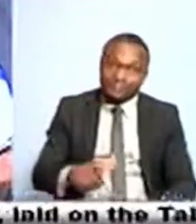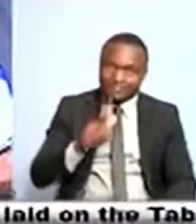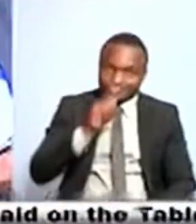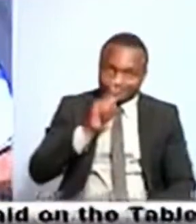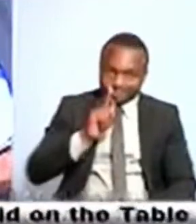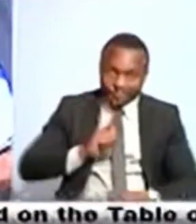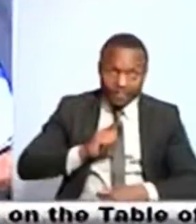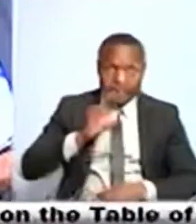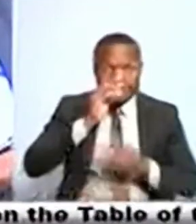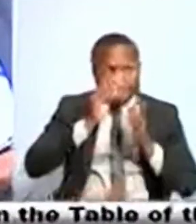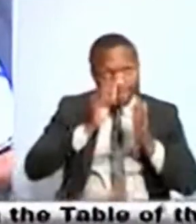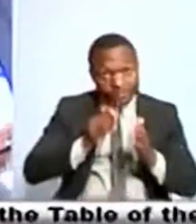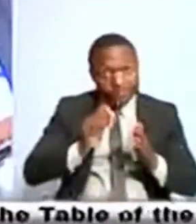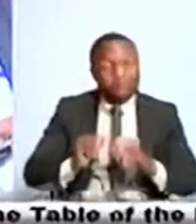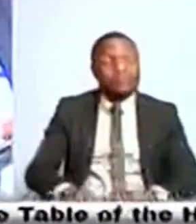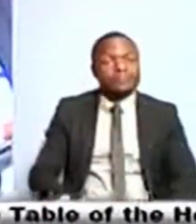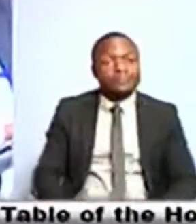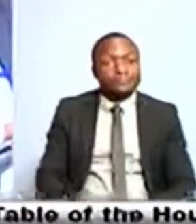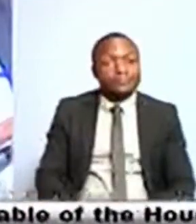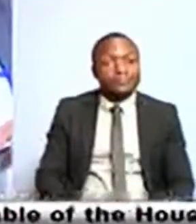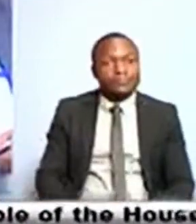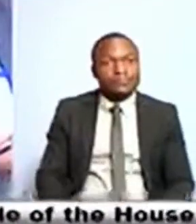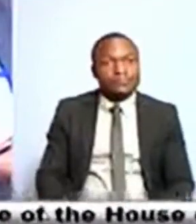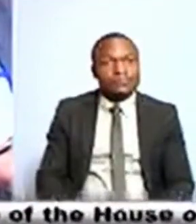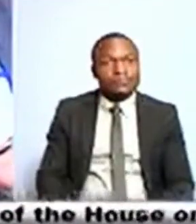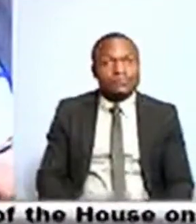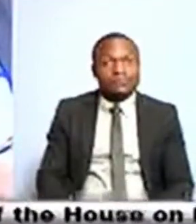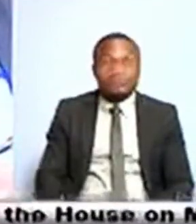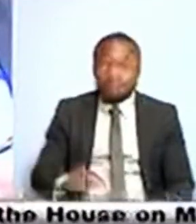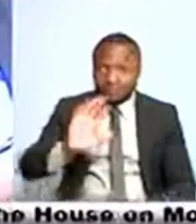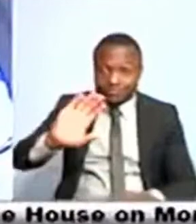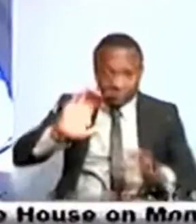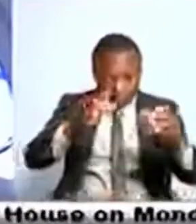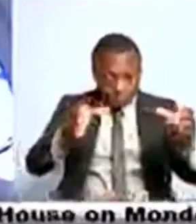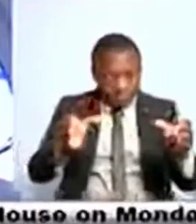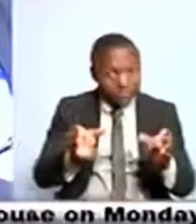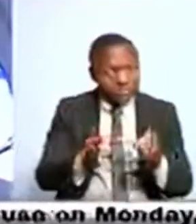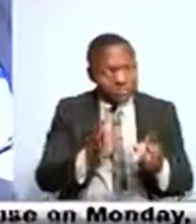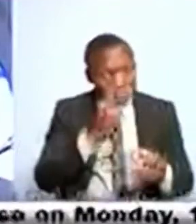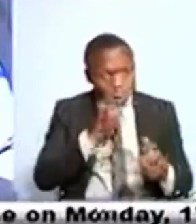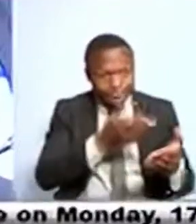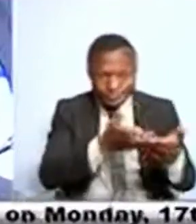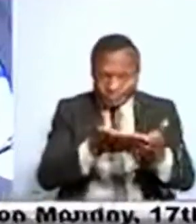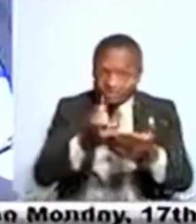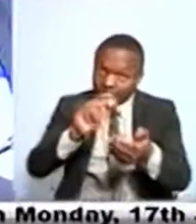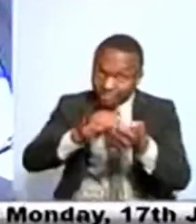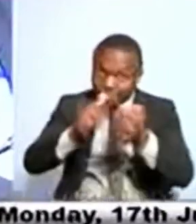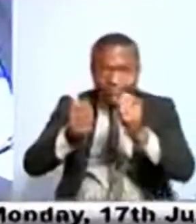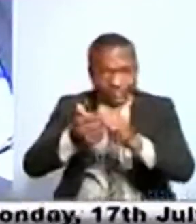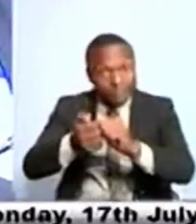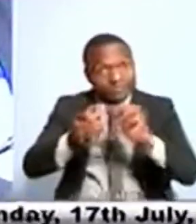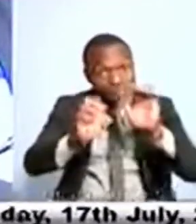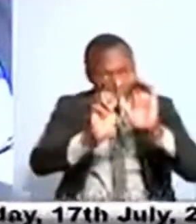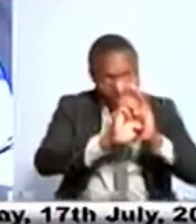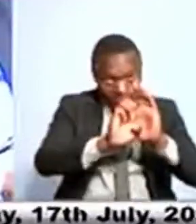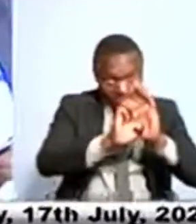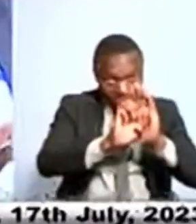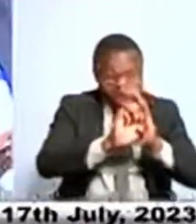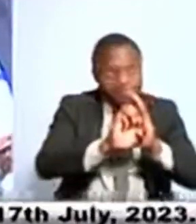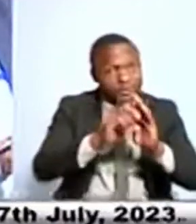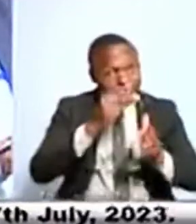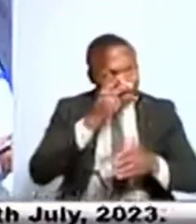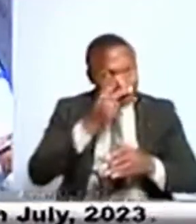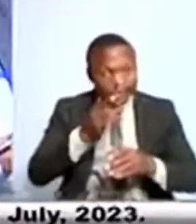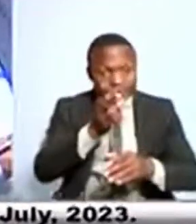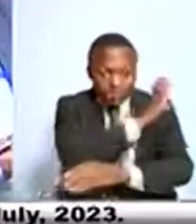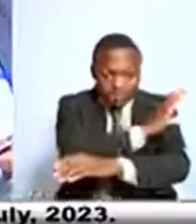Speaker, even in our constituencies, we see these problems. For example, we have seen